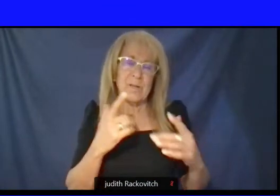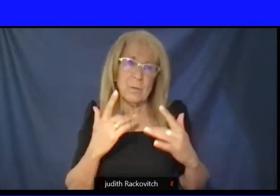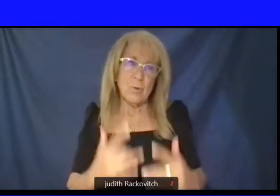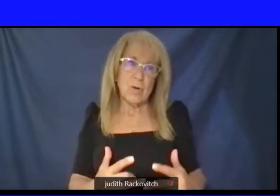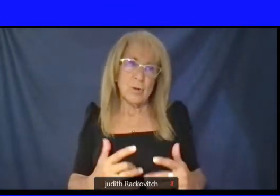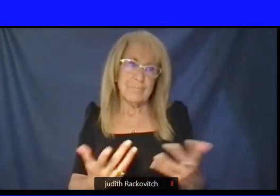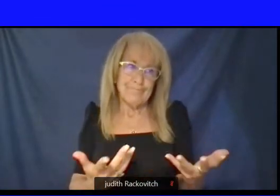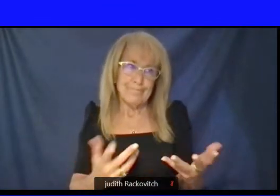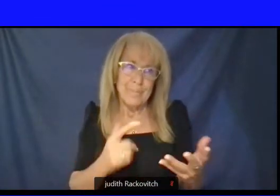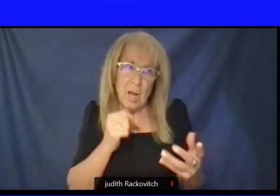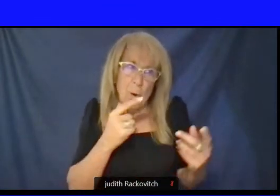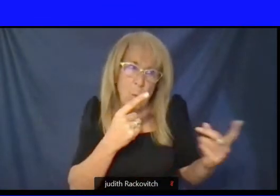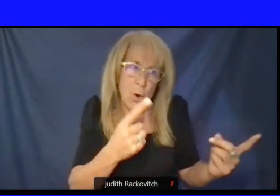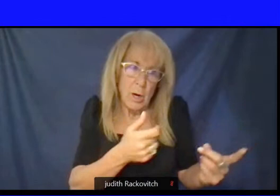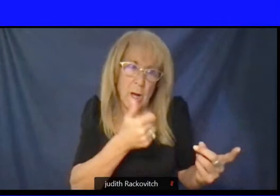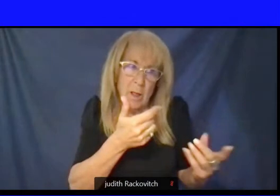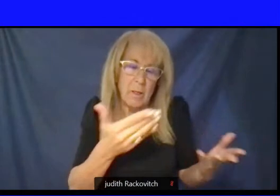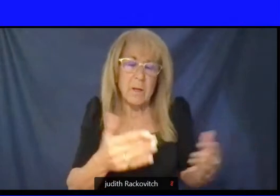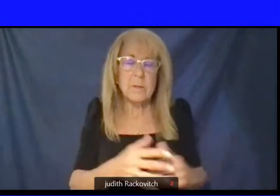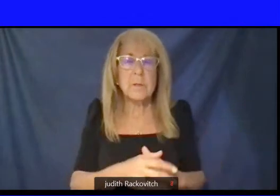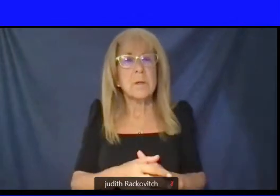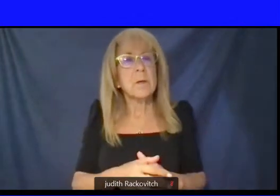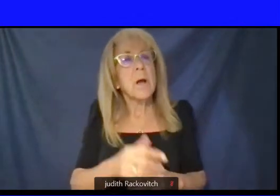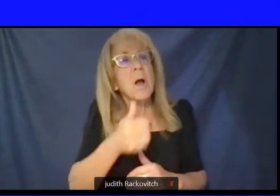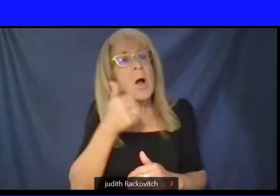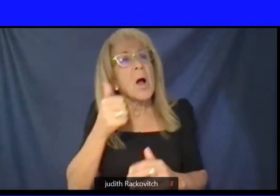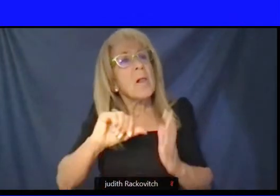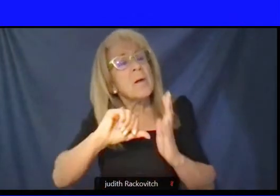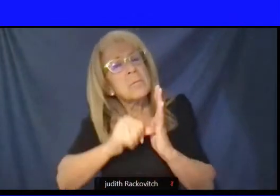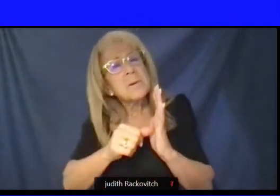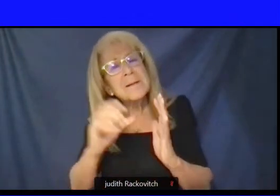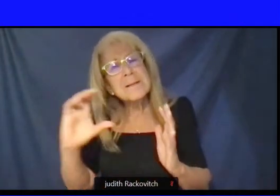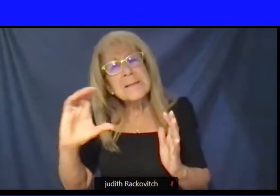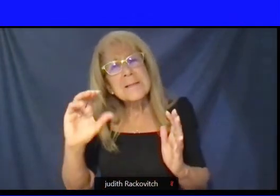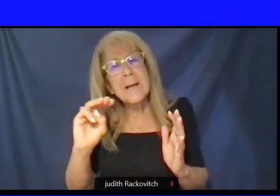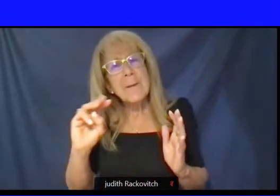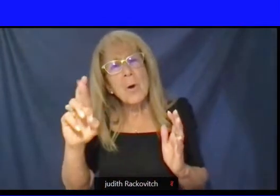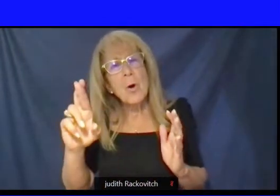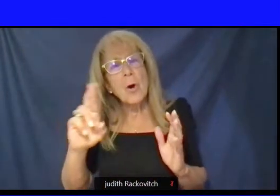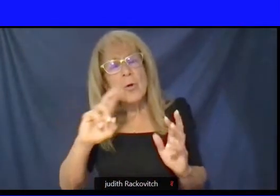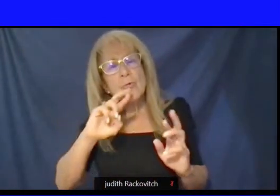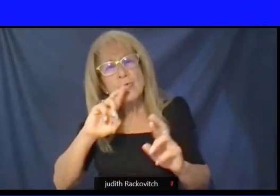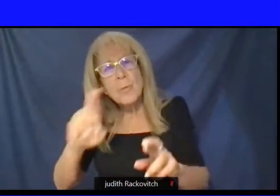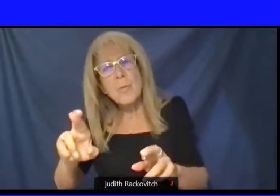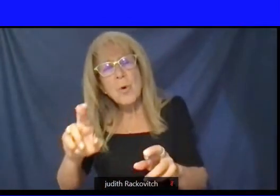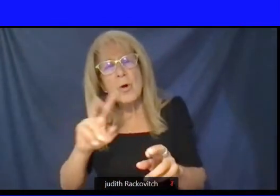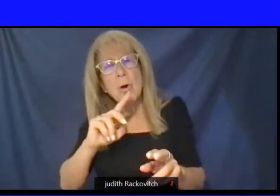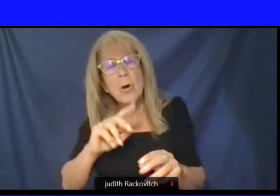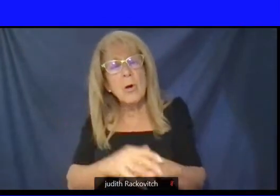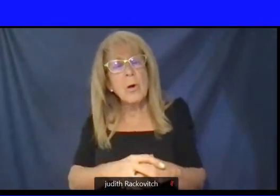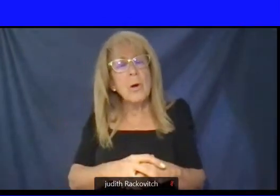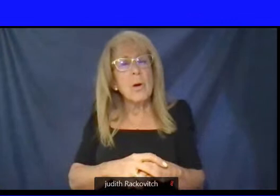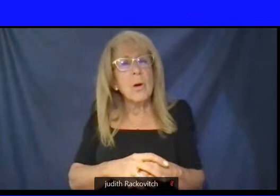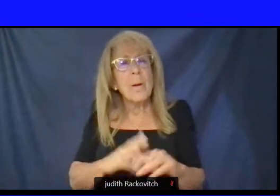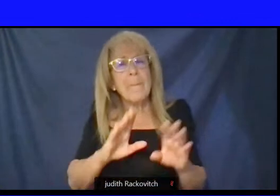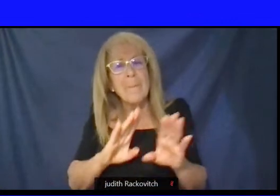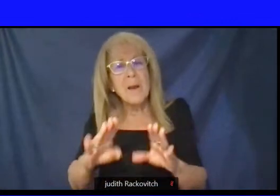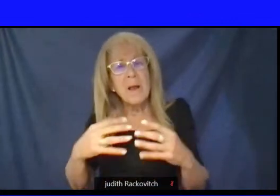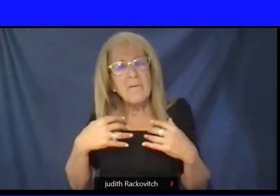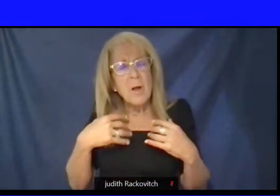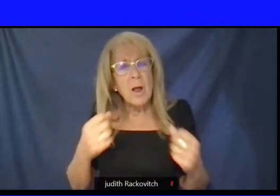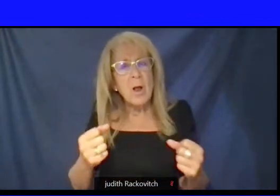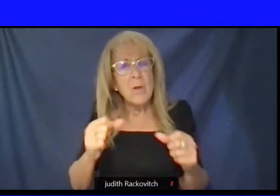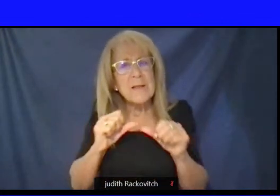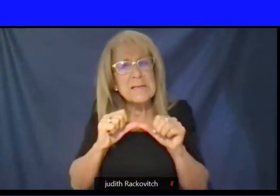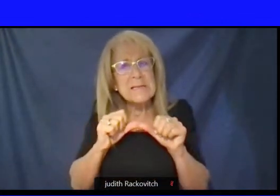support to students in the neighborhoods most impacted by COVID-19 pandemic. We're collaborating with the Mayor's Office of Community Mental